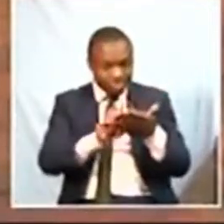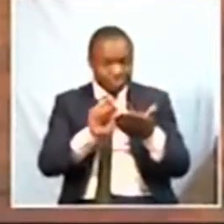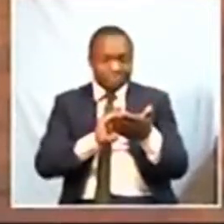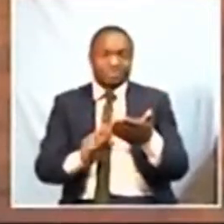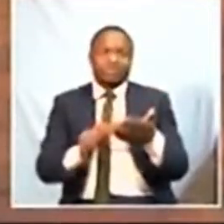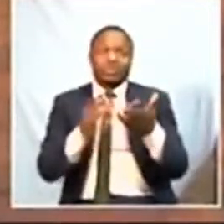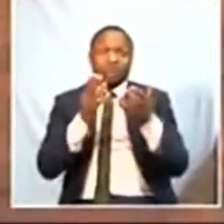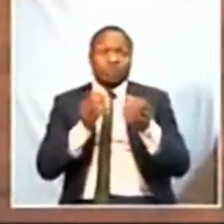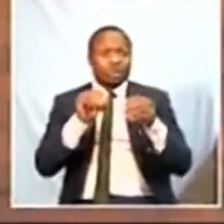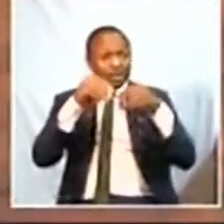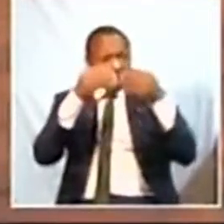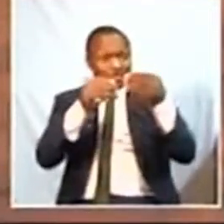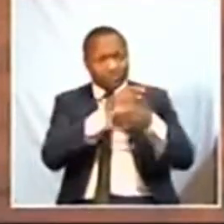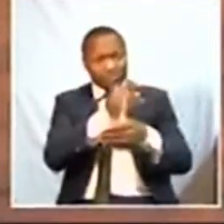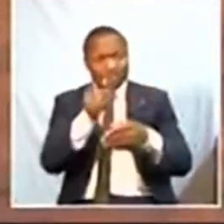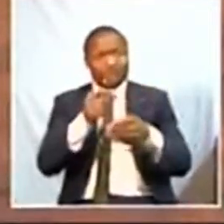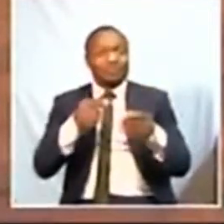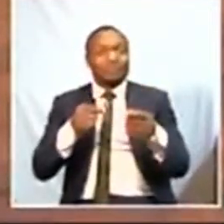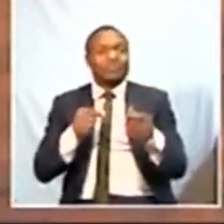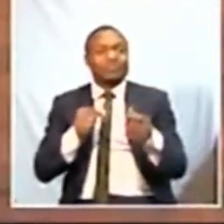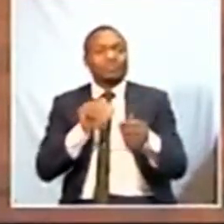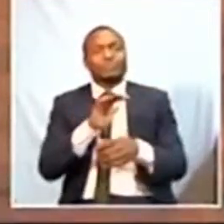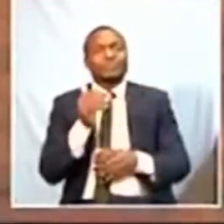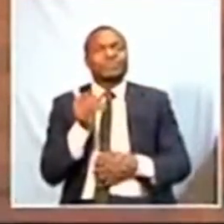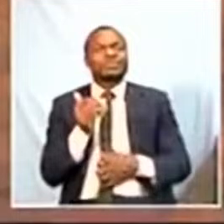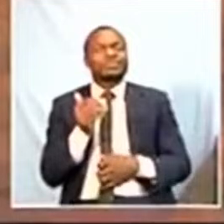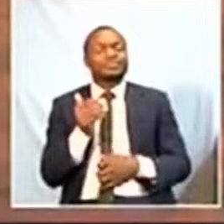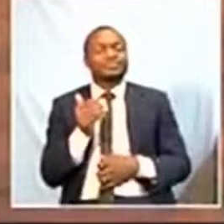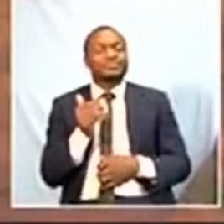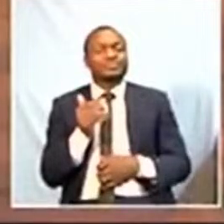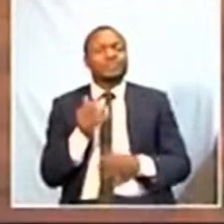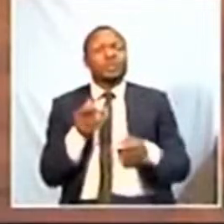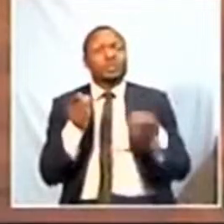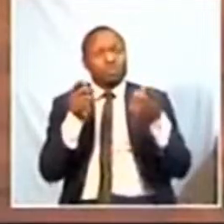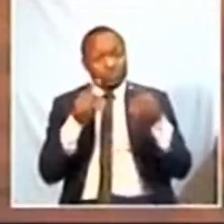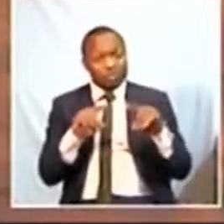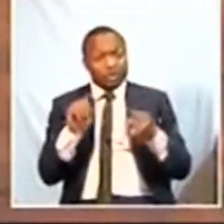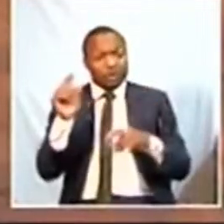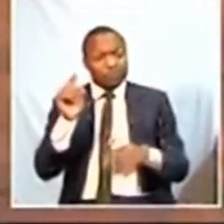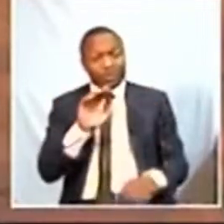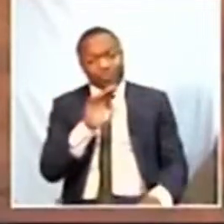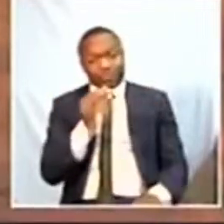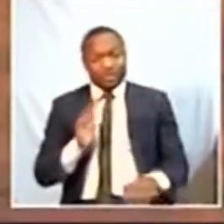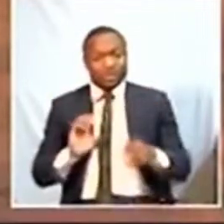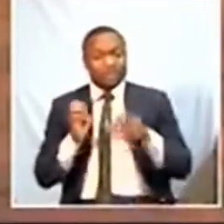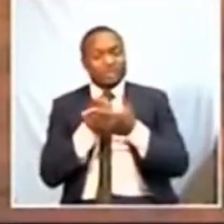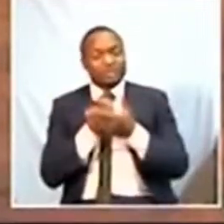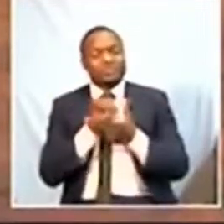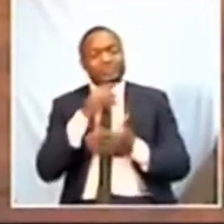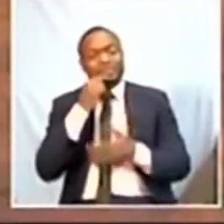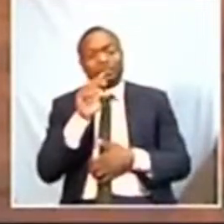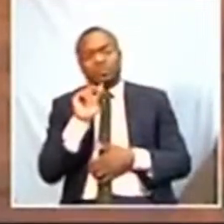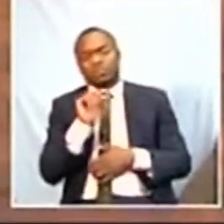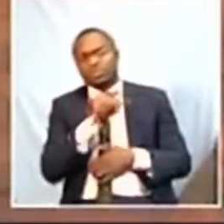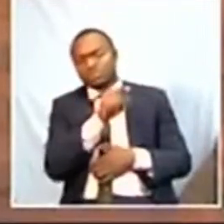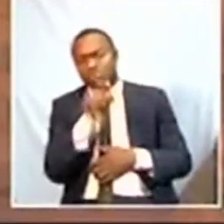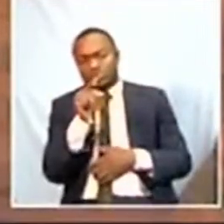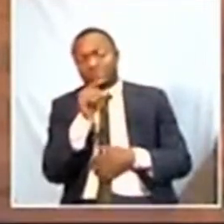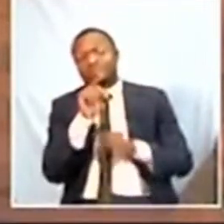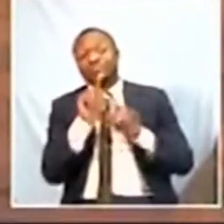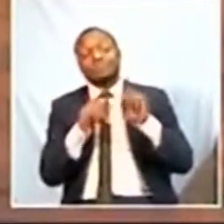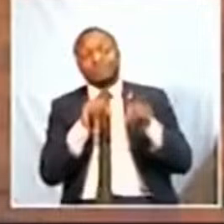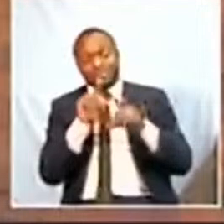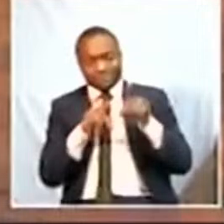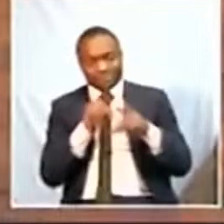So we wanted to give you a feedback so that when we come back to engage, you know, oh, those people. Because